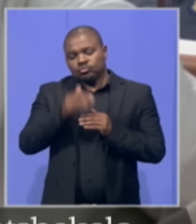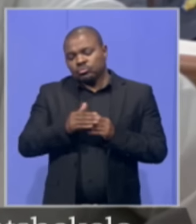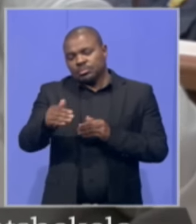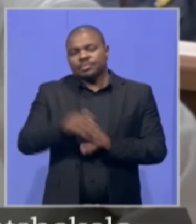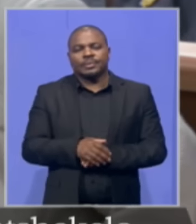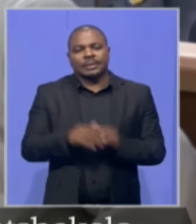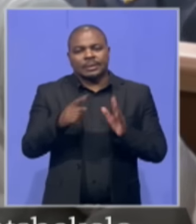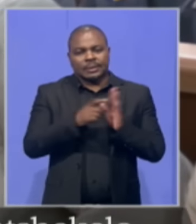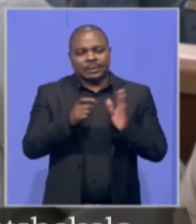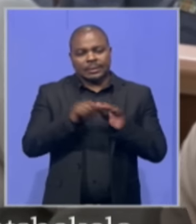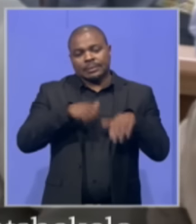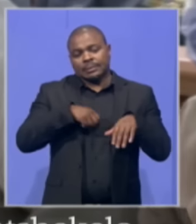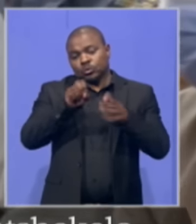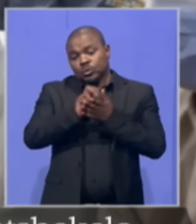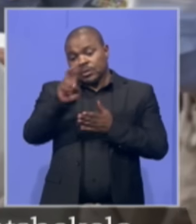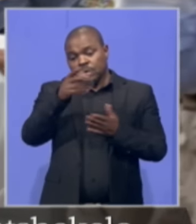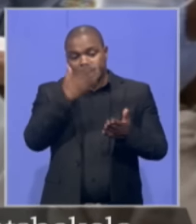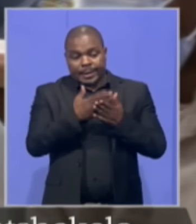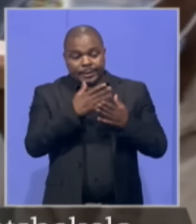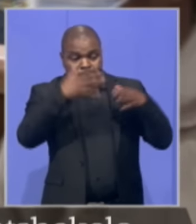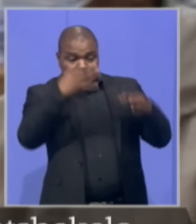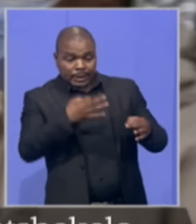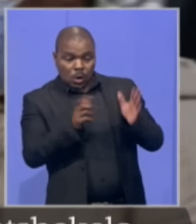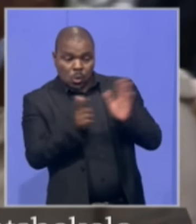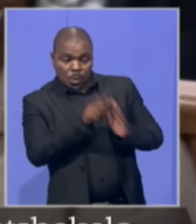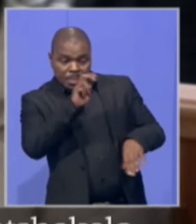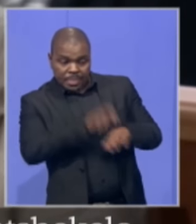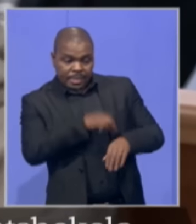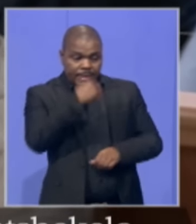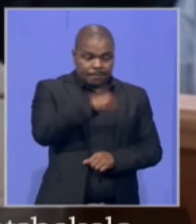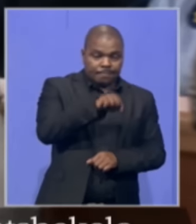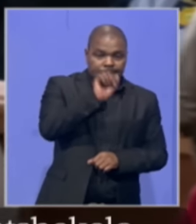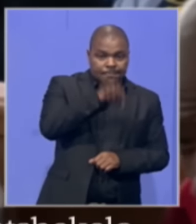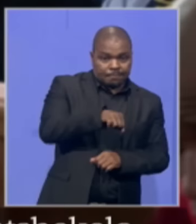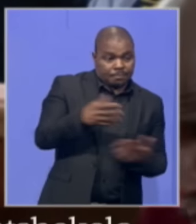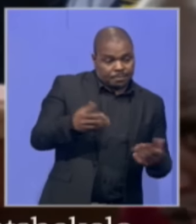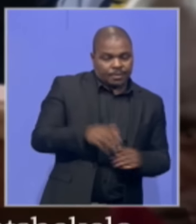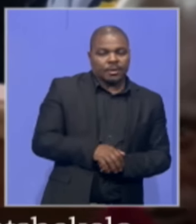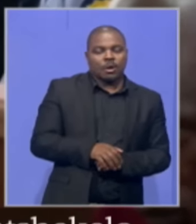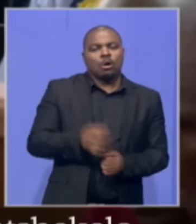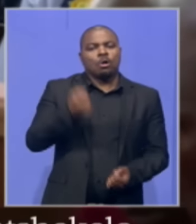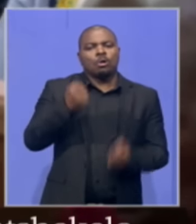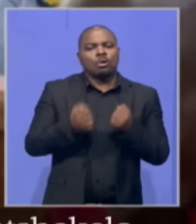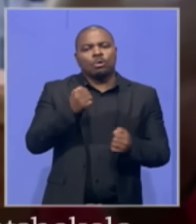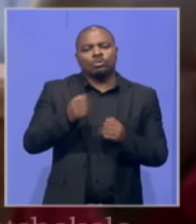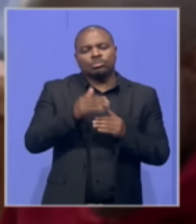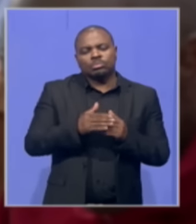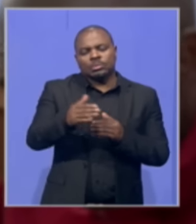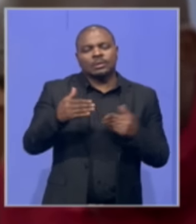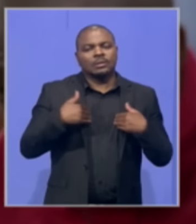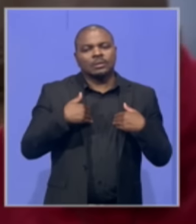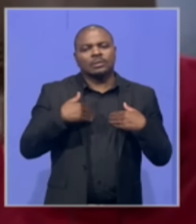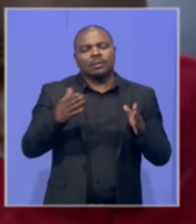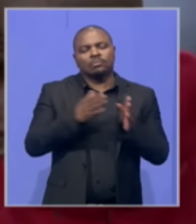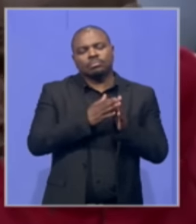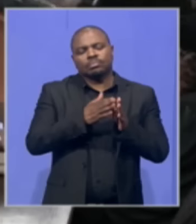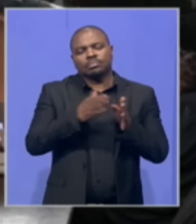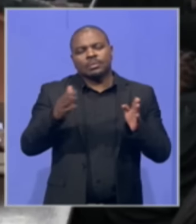le 20 go tsaya tshwetso ka ga kemedi ya gagwe. Tsheko e solofetse go simolola tlhakole a le 17 go fitlha a